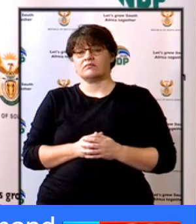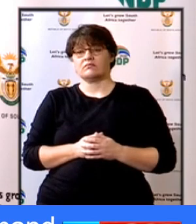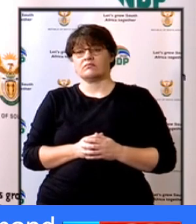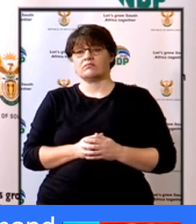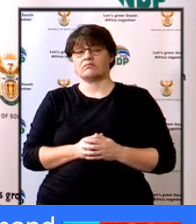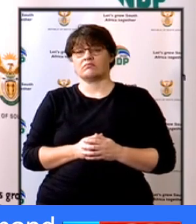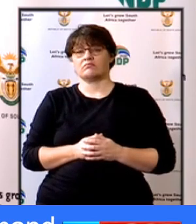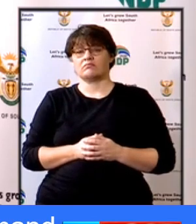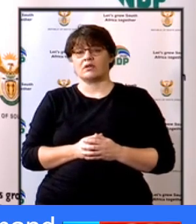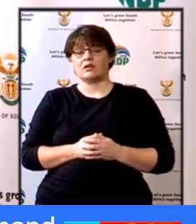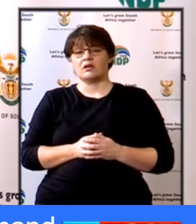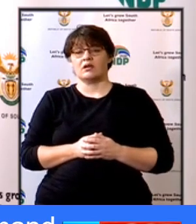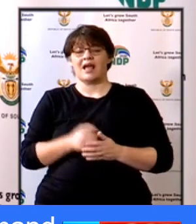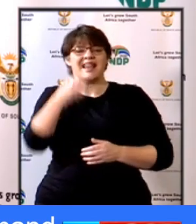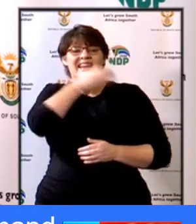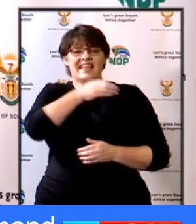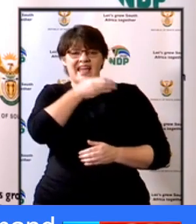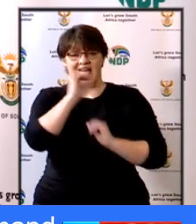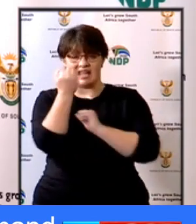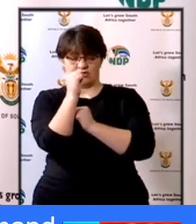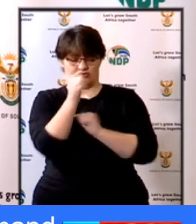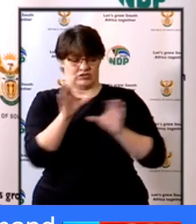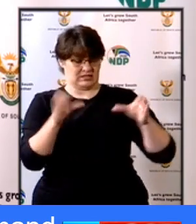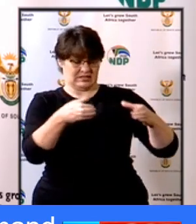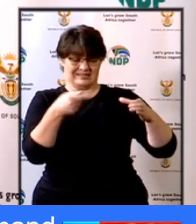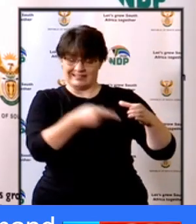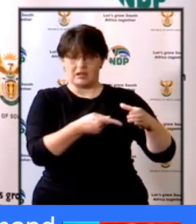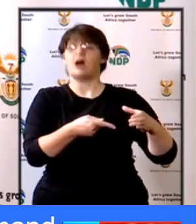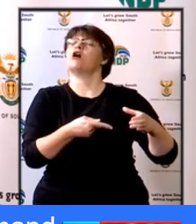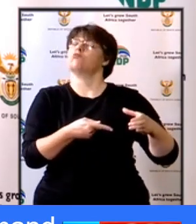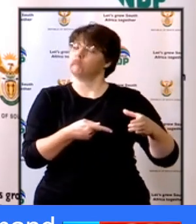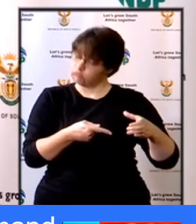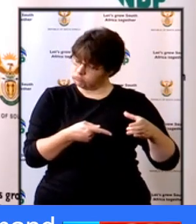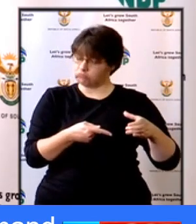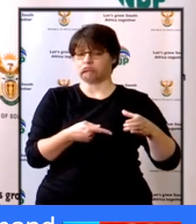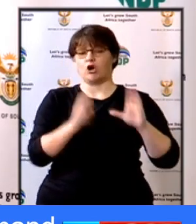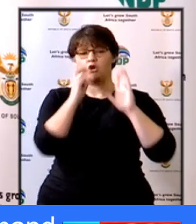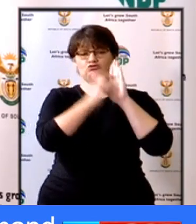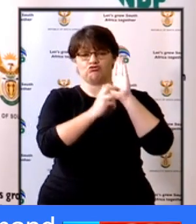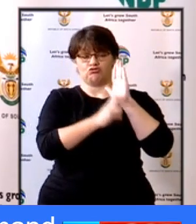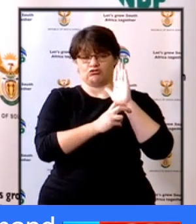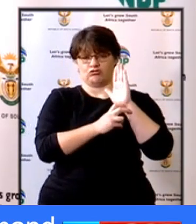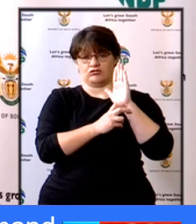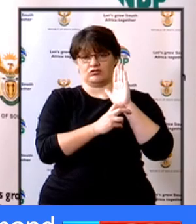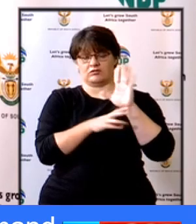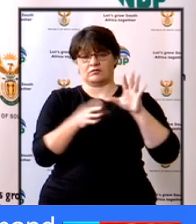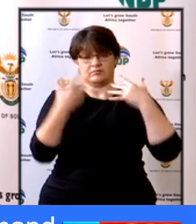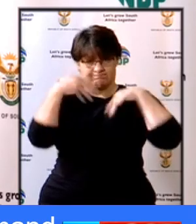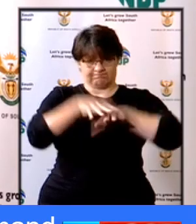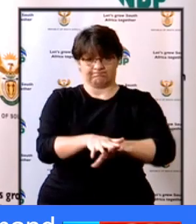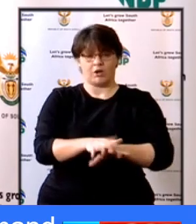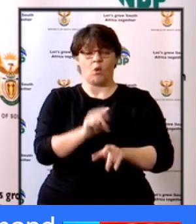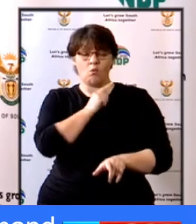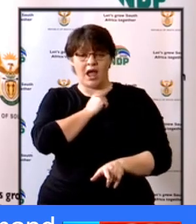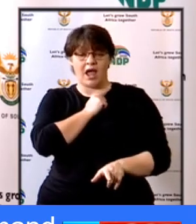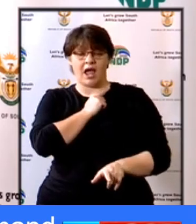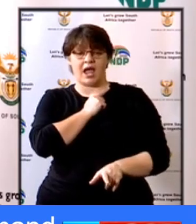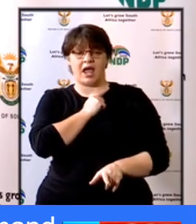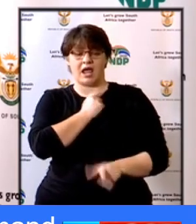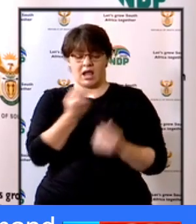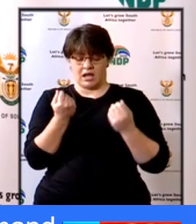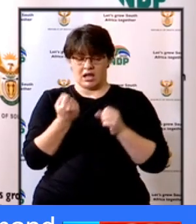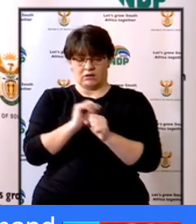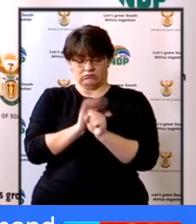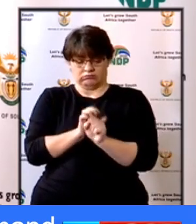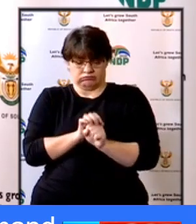is the liquor industry, that it will take a number of steps to address the risks of transmission at the